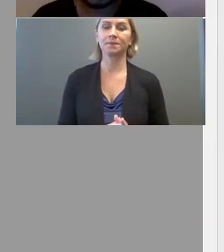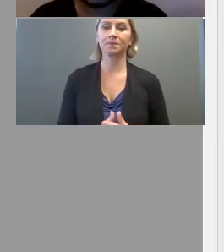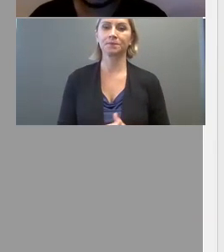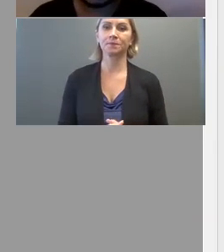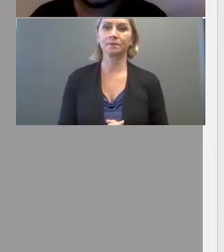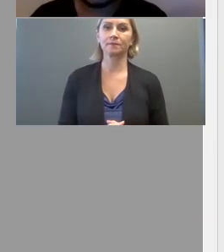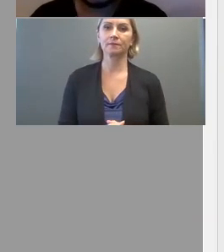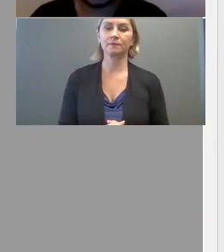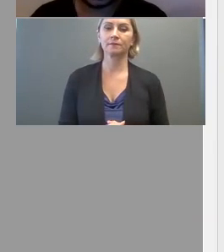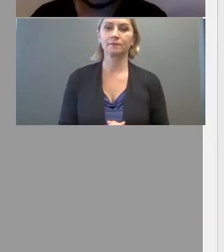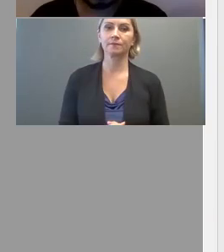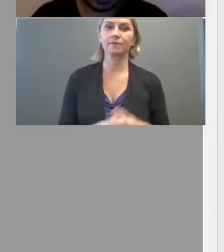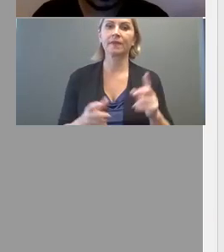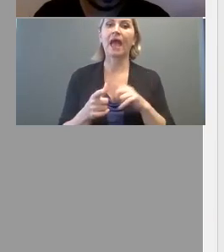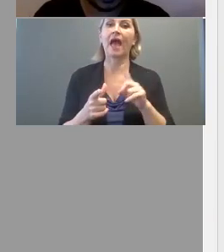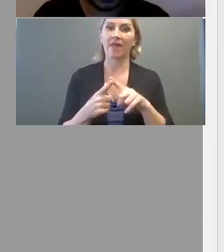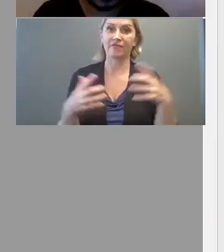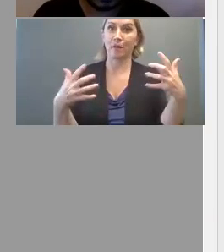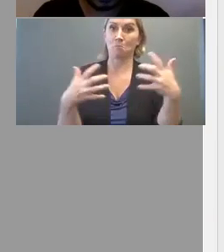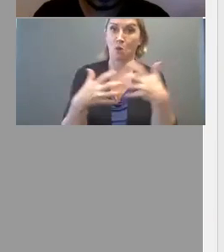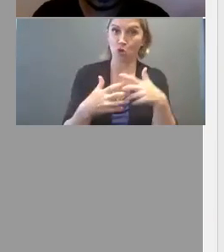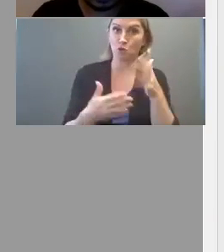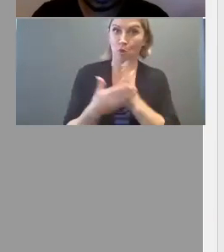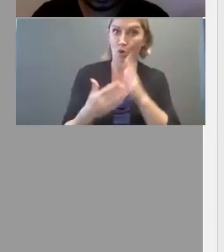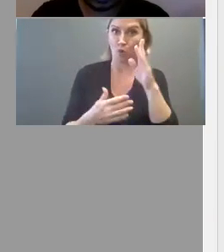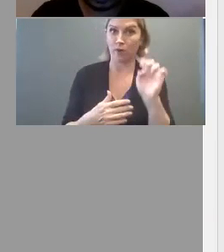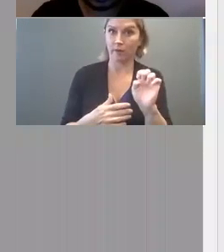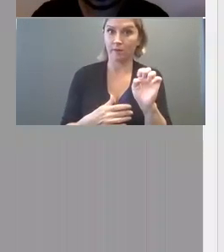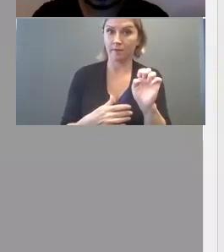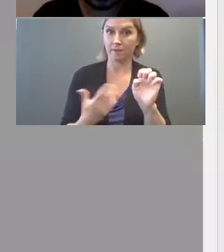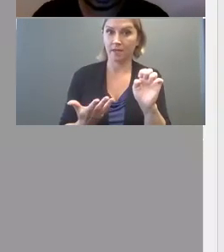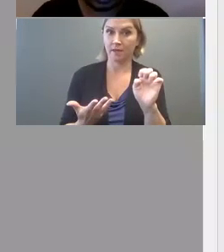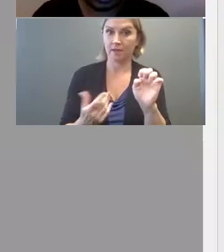right? And then the merge part would be